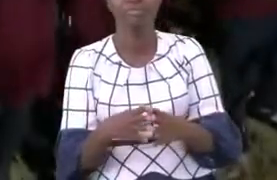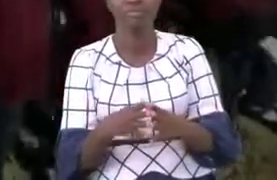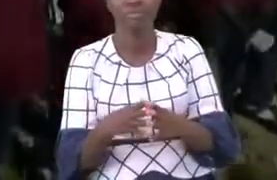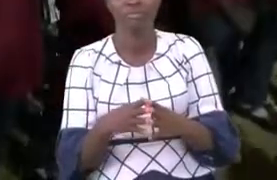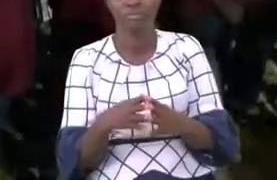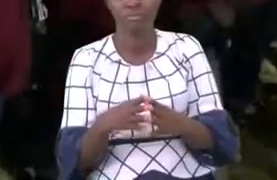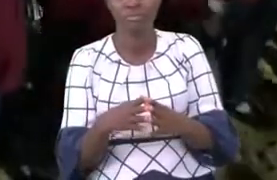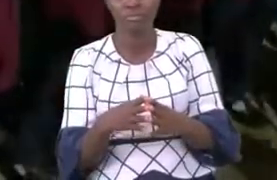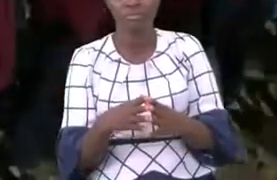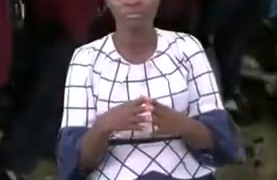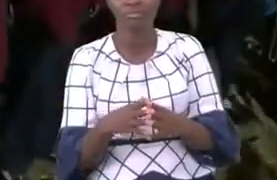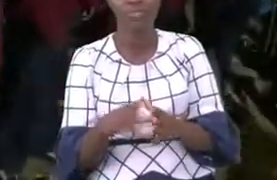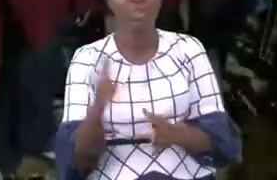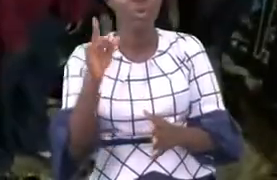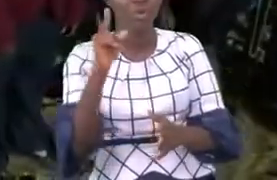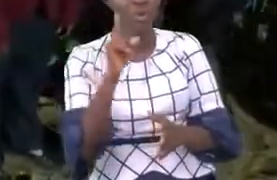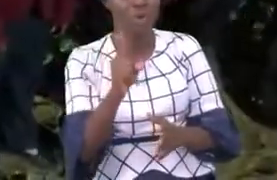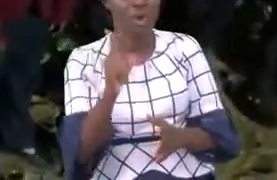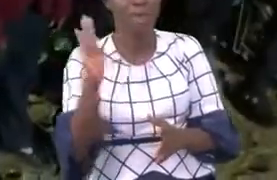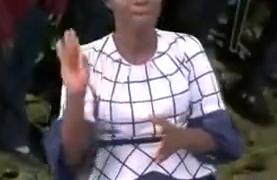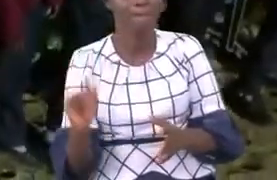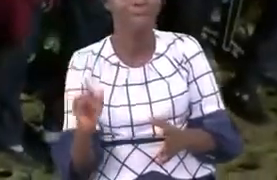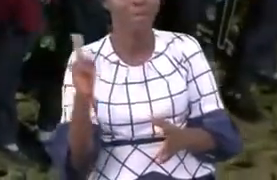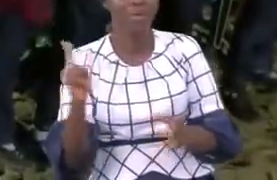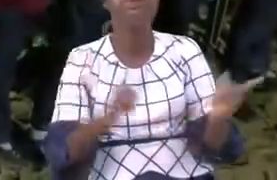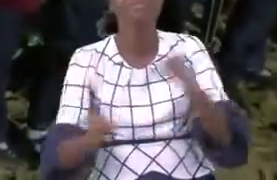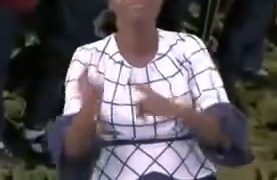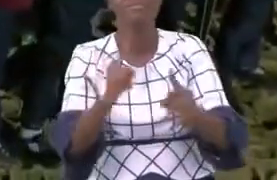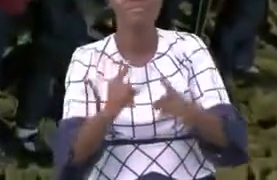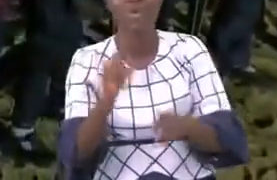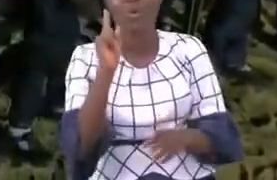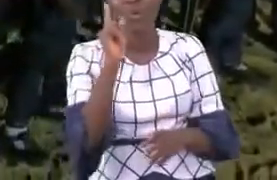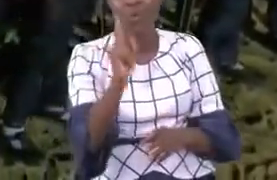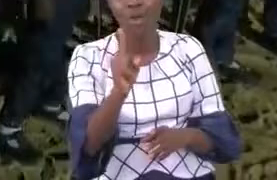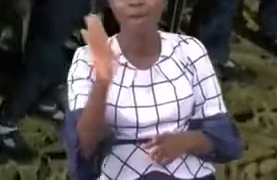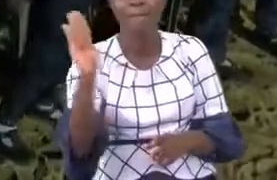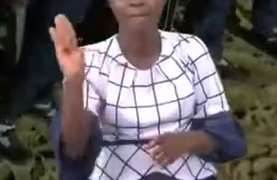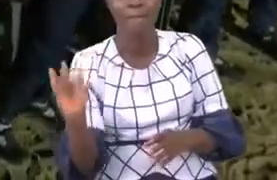one. I said shout one by one.